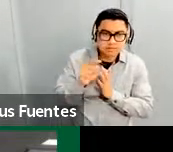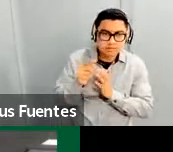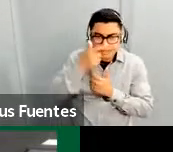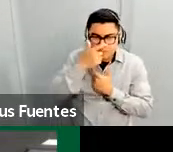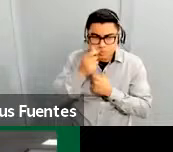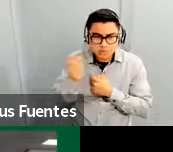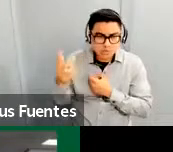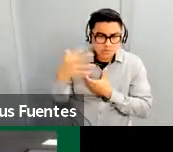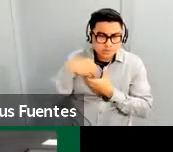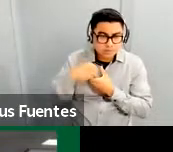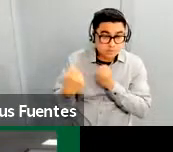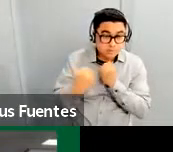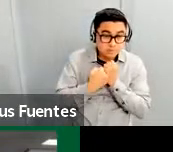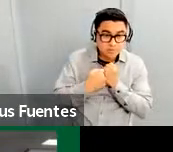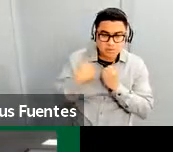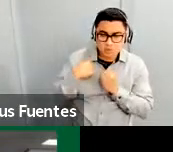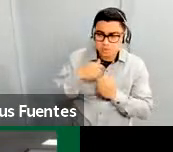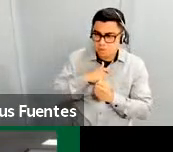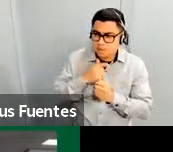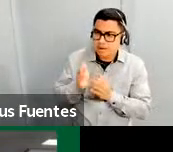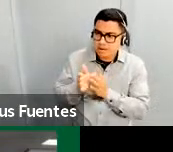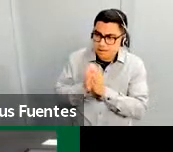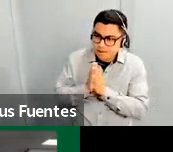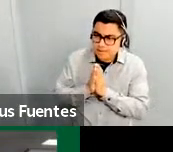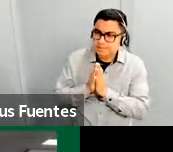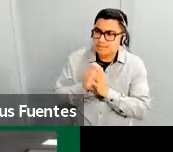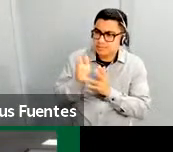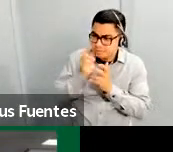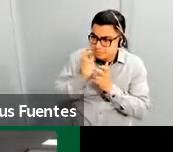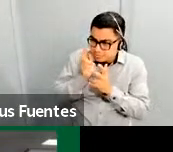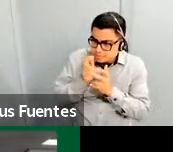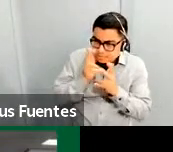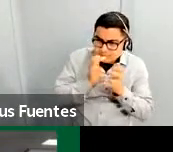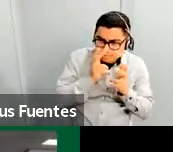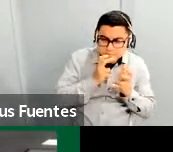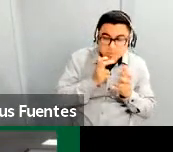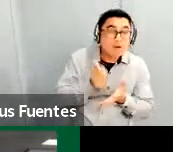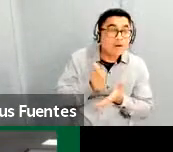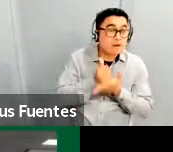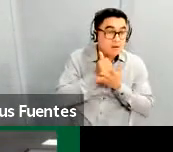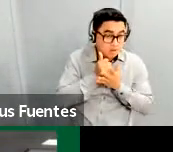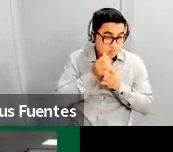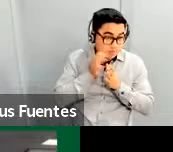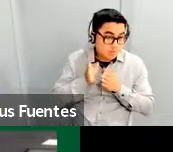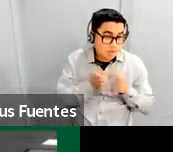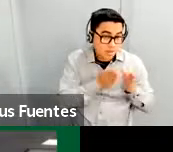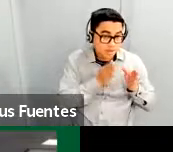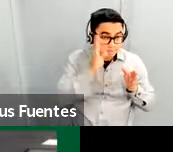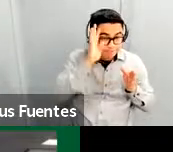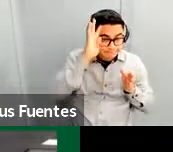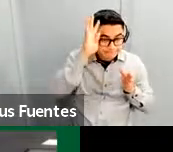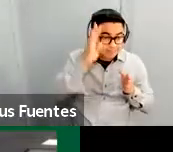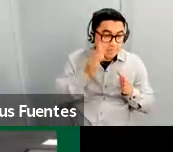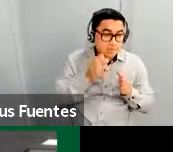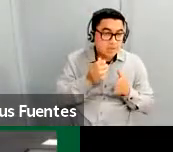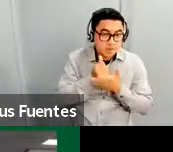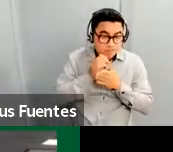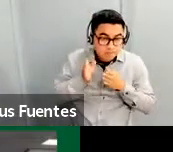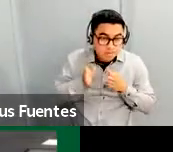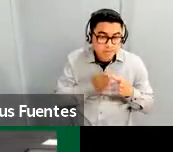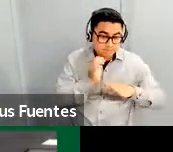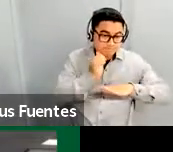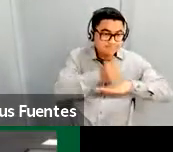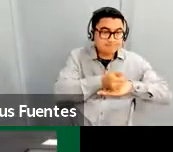our new 3-year strategic plan. So what we're really looking at is that plan that we created last year. Is it